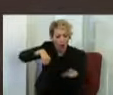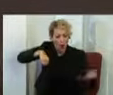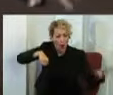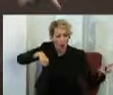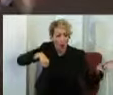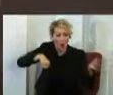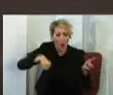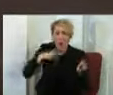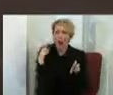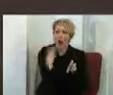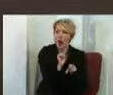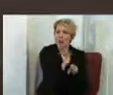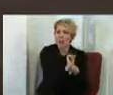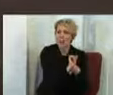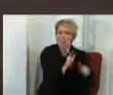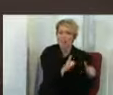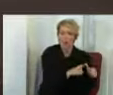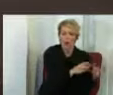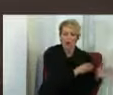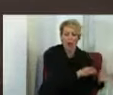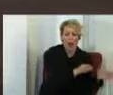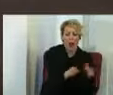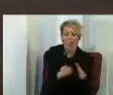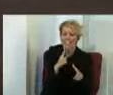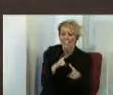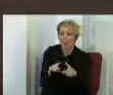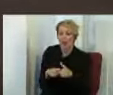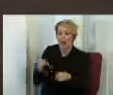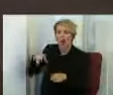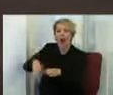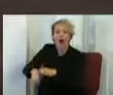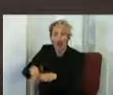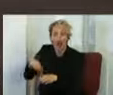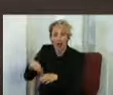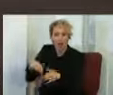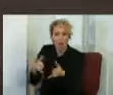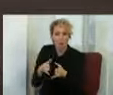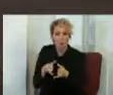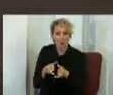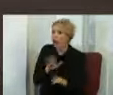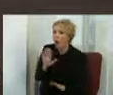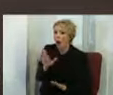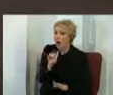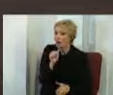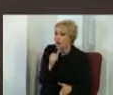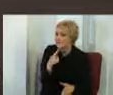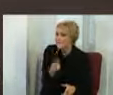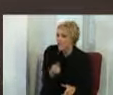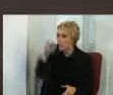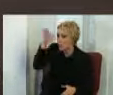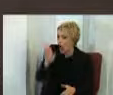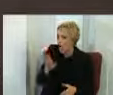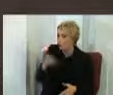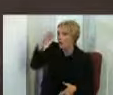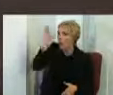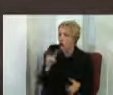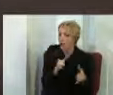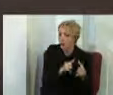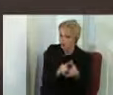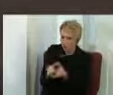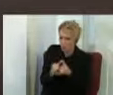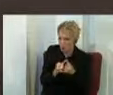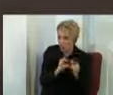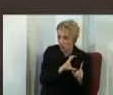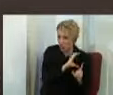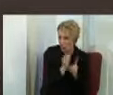work in order to get that reward in the first place. Not that I believe that this God is a God of reward, but in our culture, that is what we have